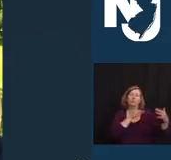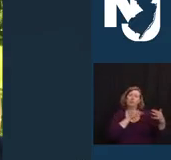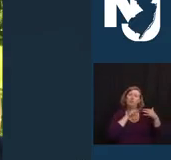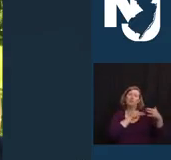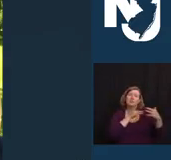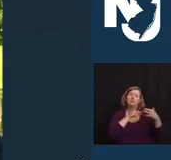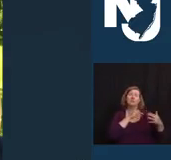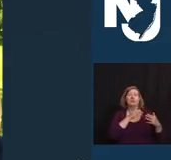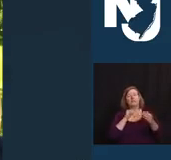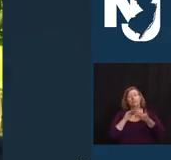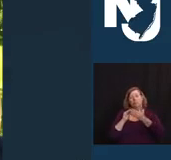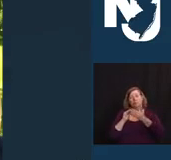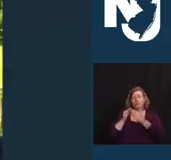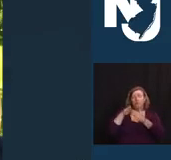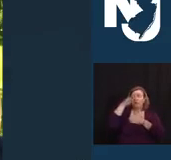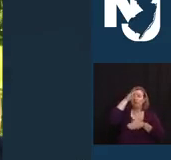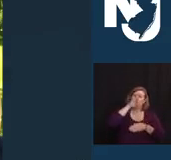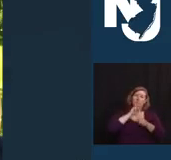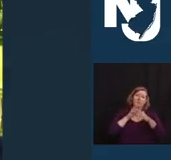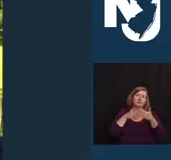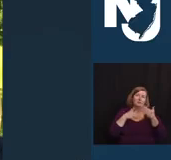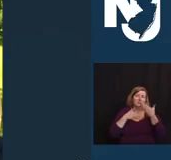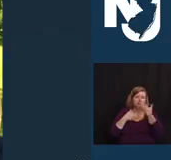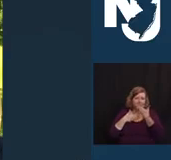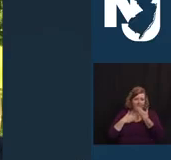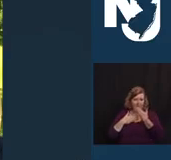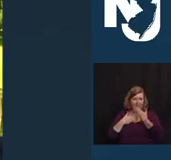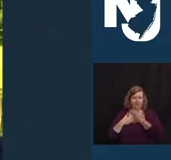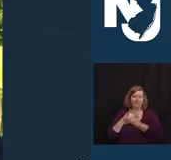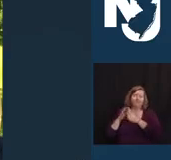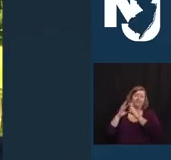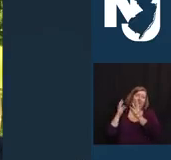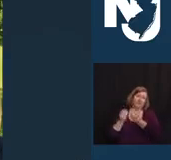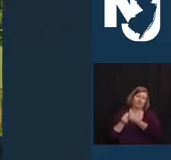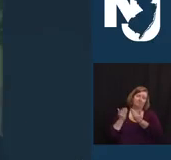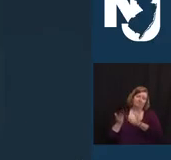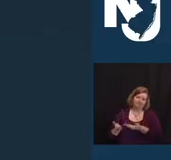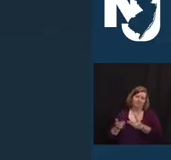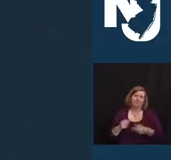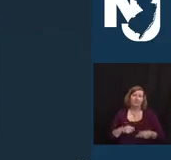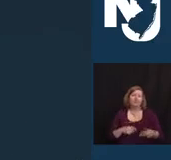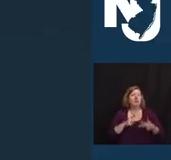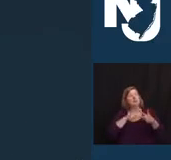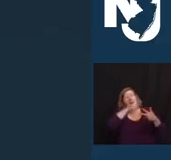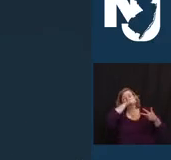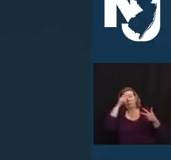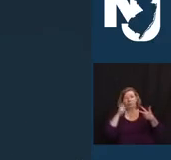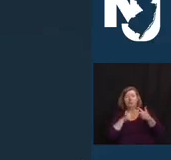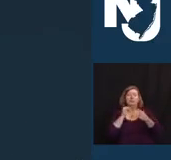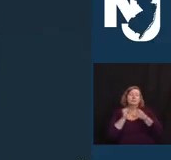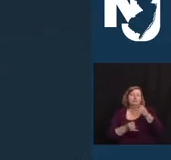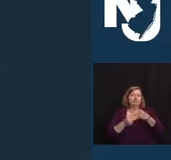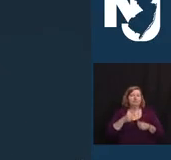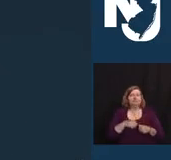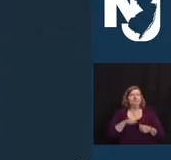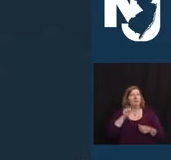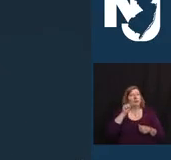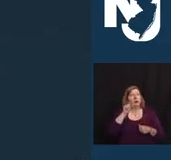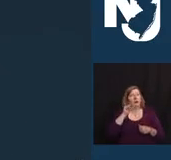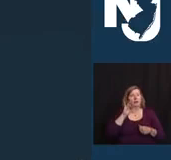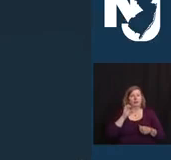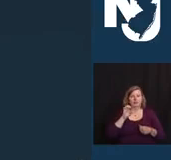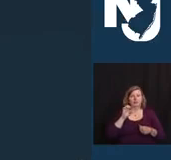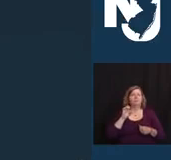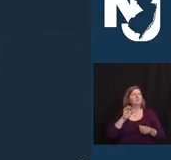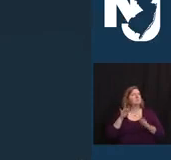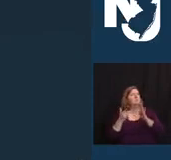watch over his memory and his tremendous family. And finally today, we remember, she's in the middle of that